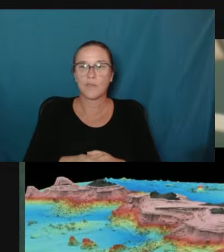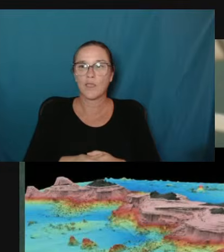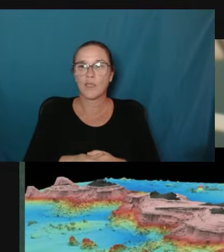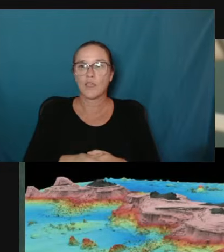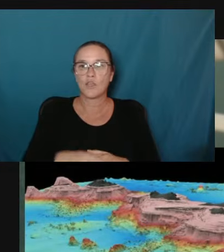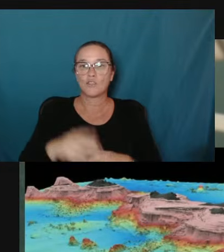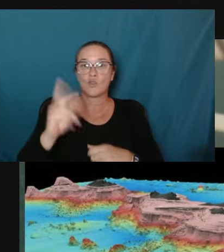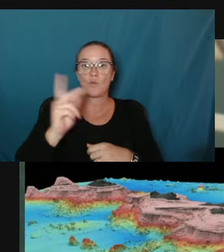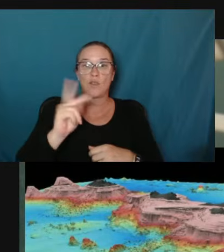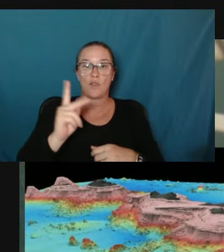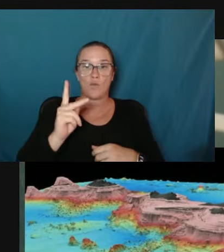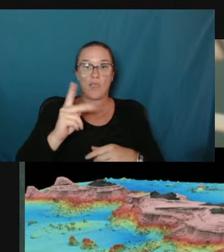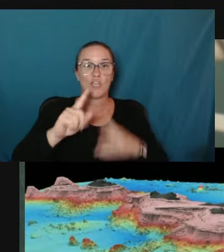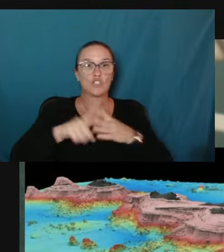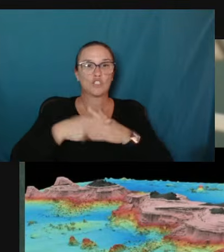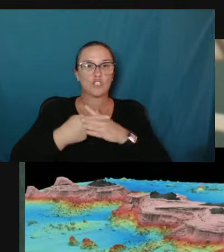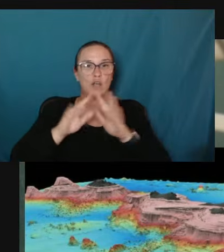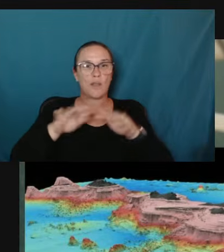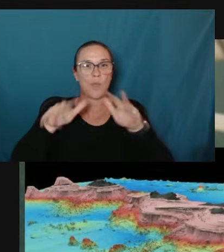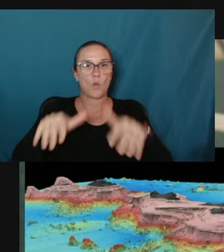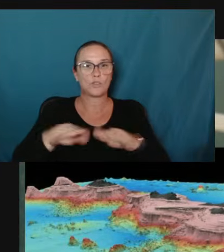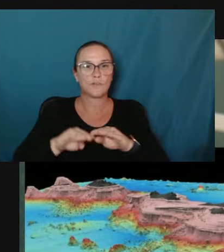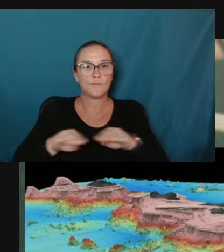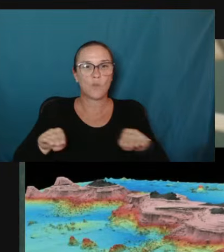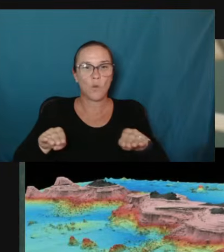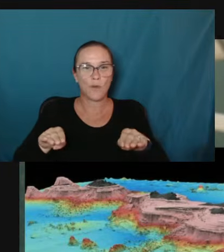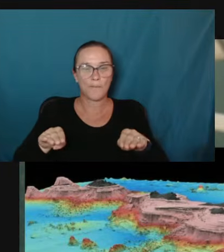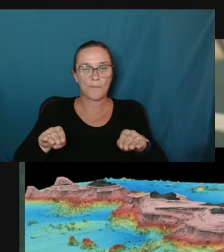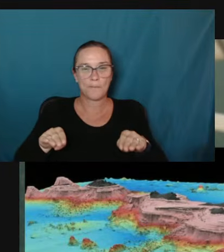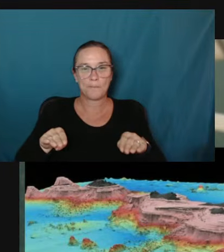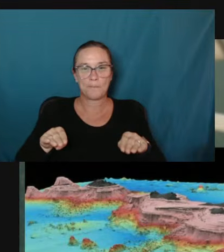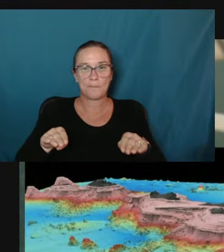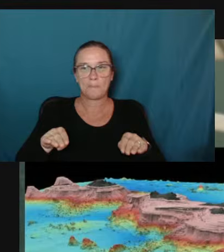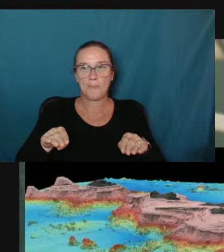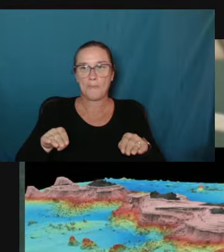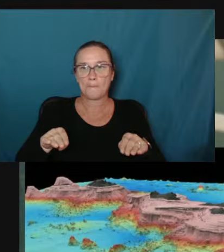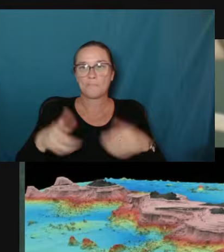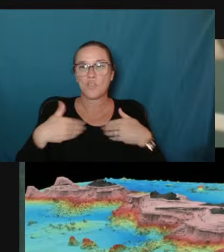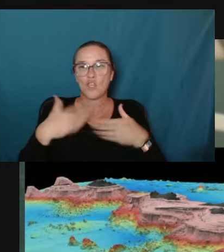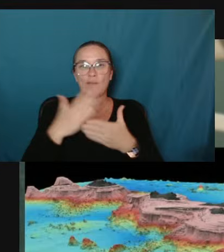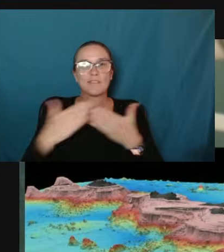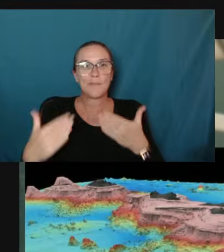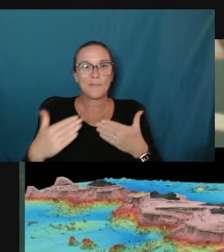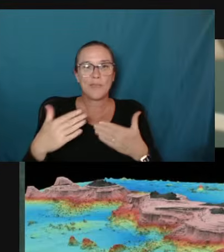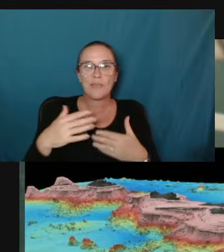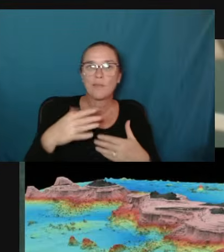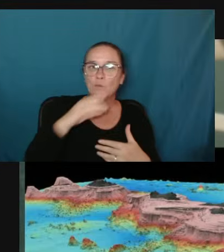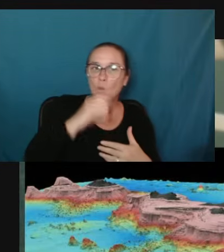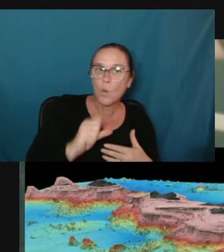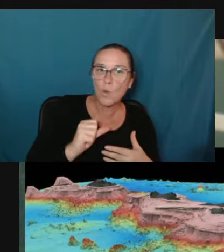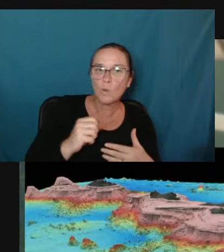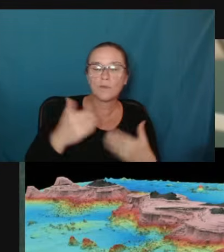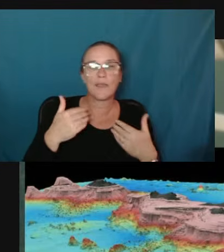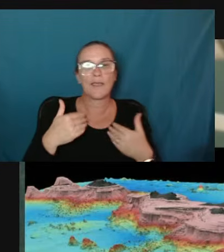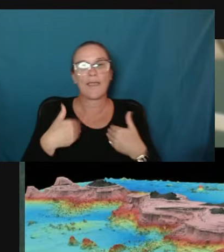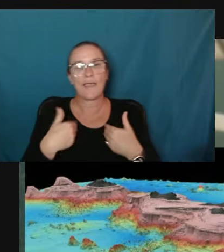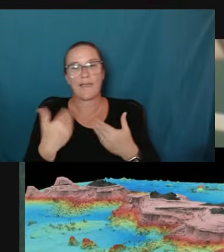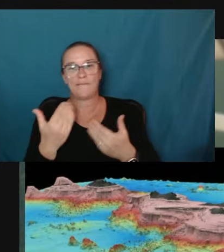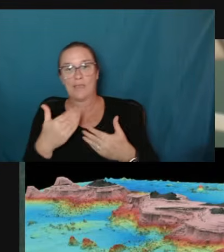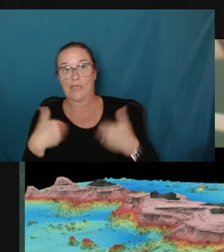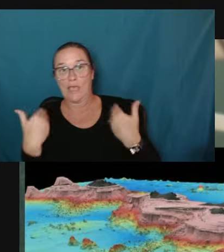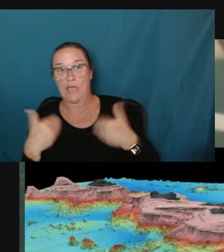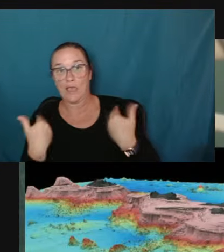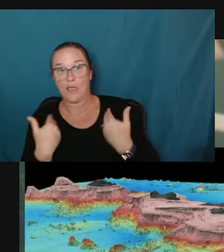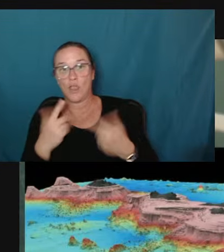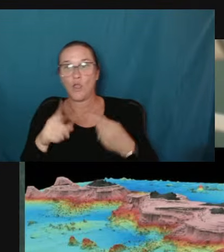of the seafloor. So, you have something that's old and something that's young. And sometimes when you bring